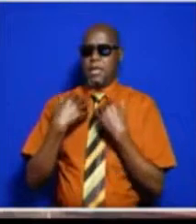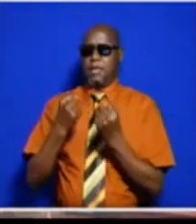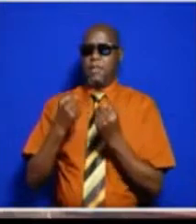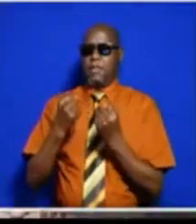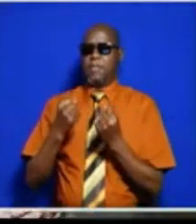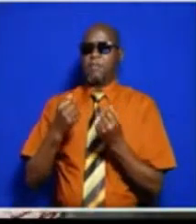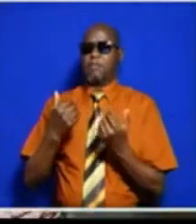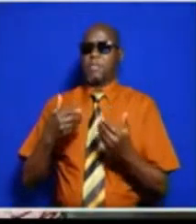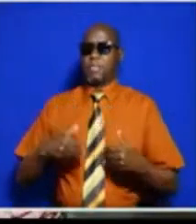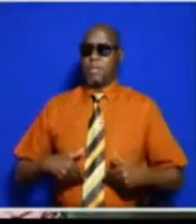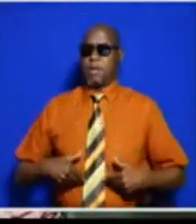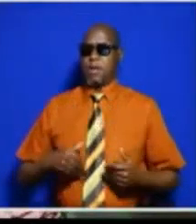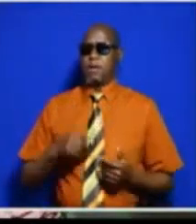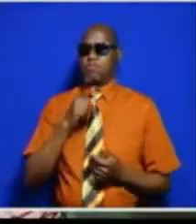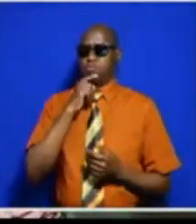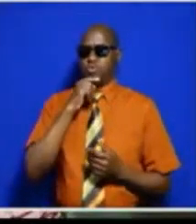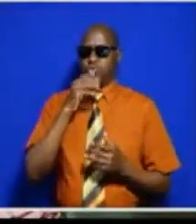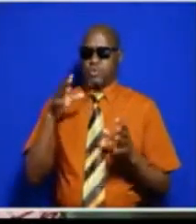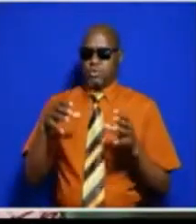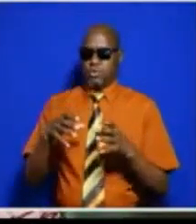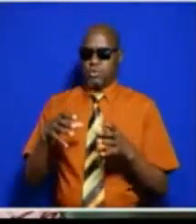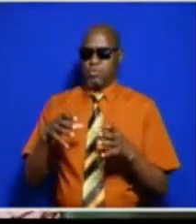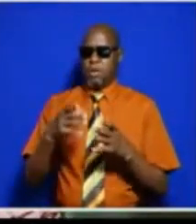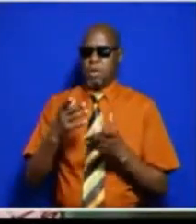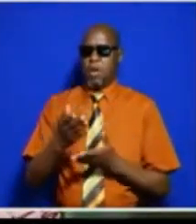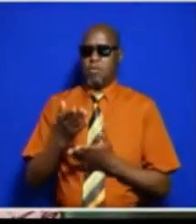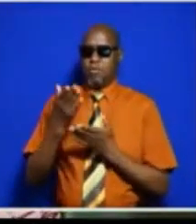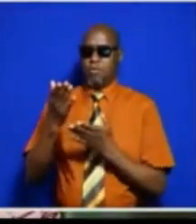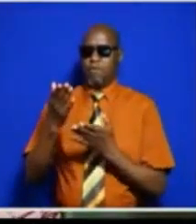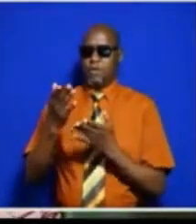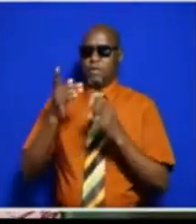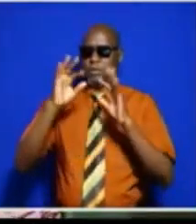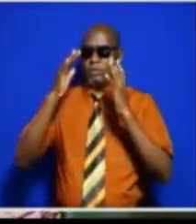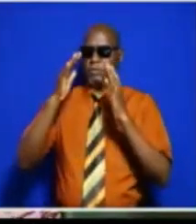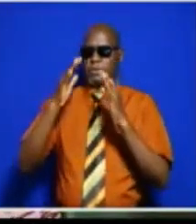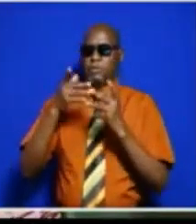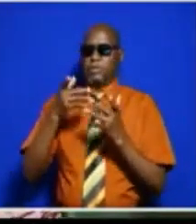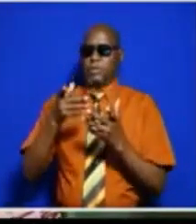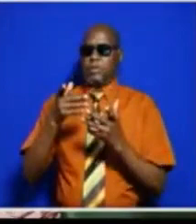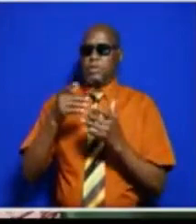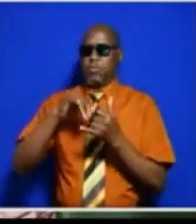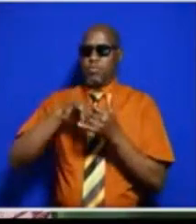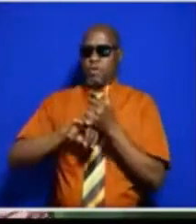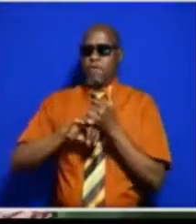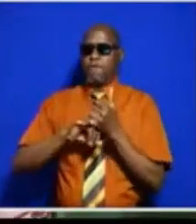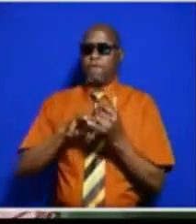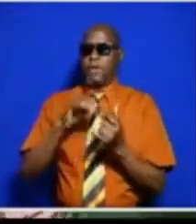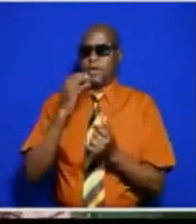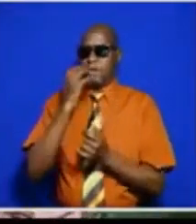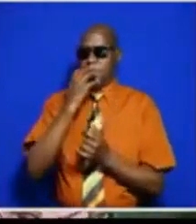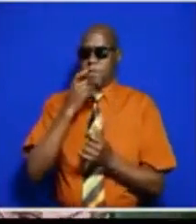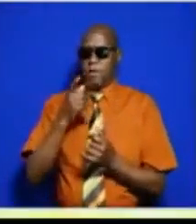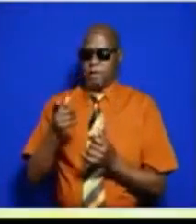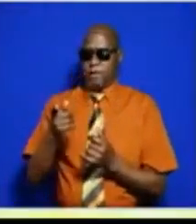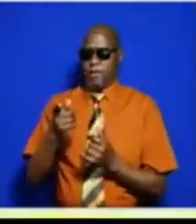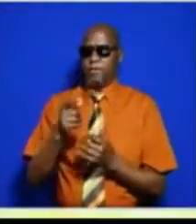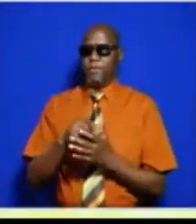young boys. Speaking during the check handover ceremony held at the office of the spouse of the Deputy President,